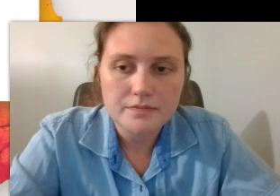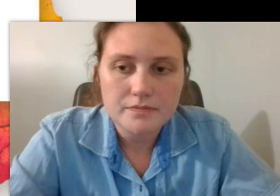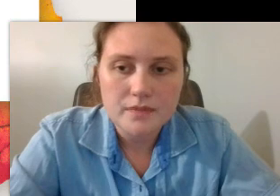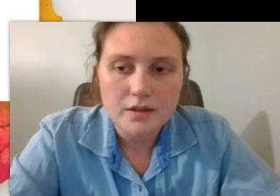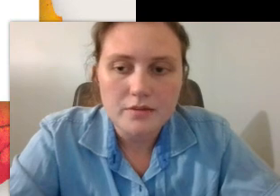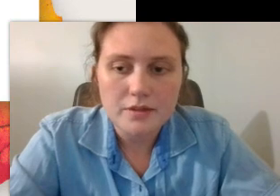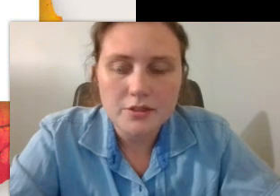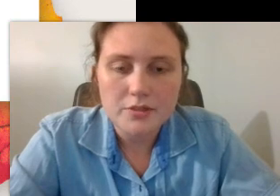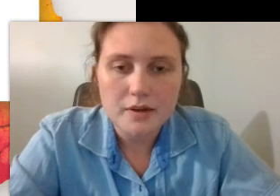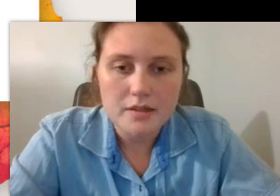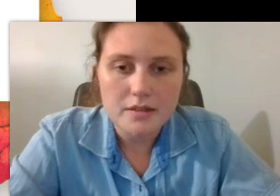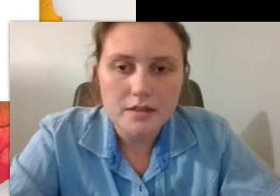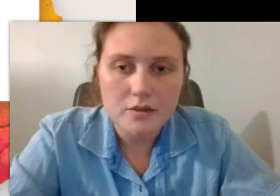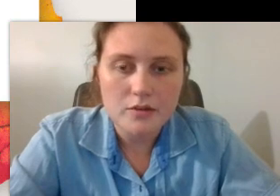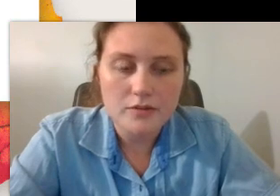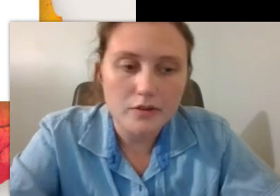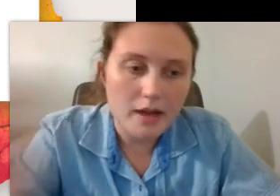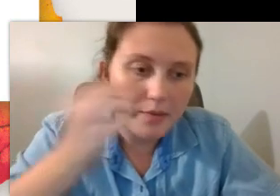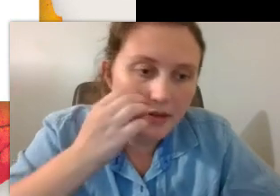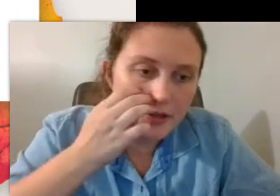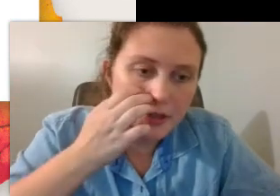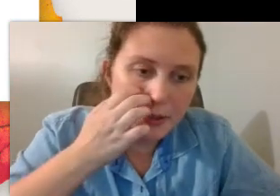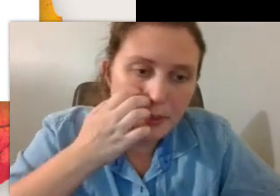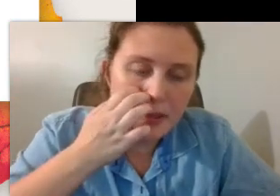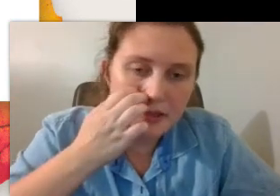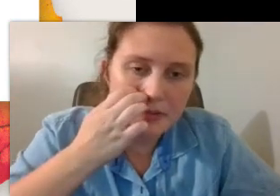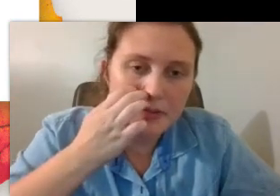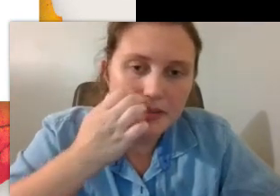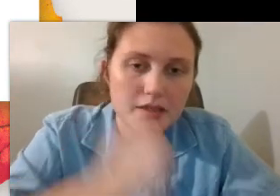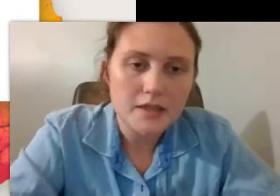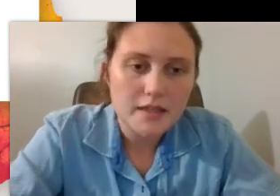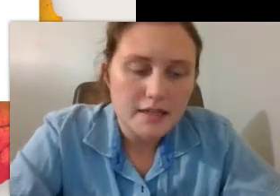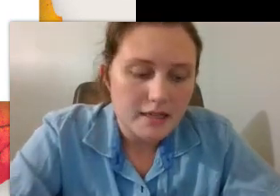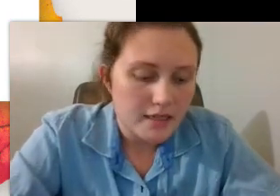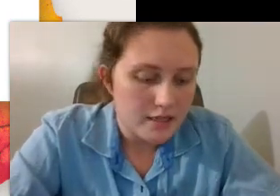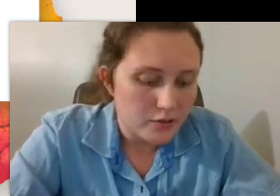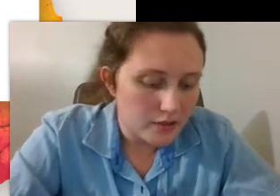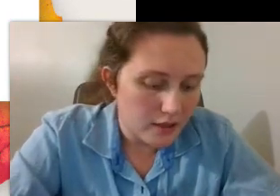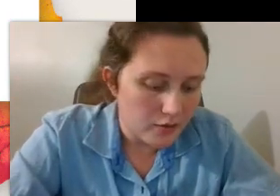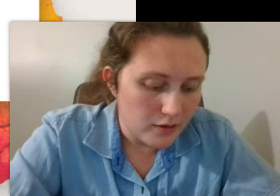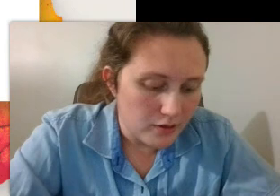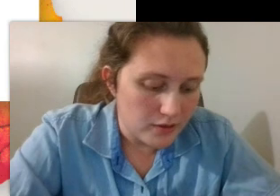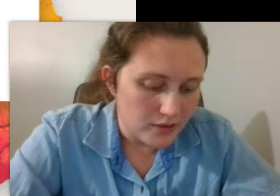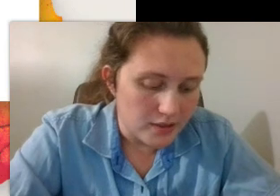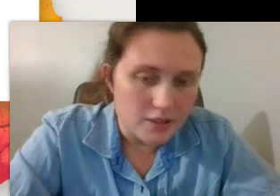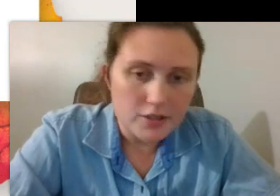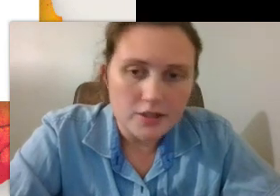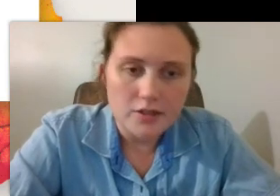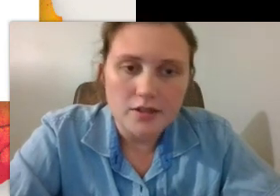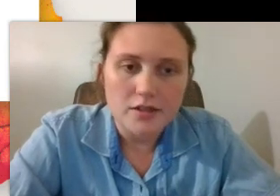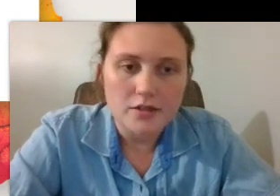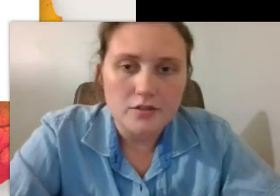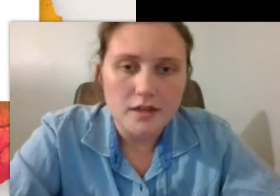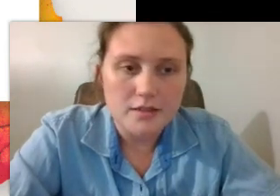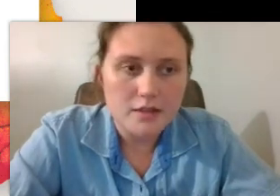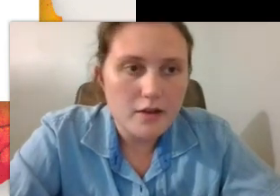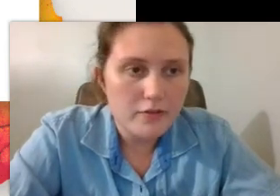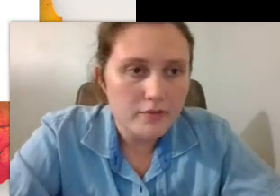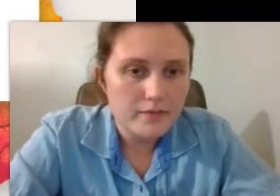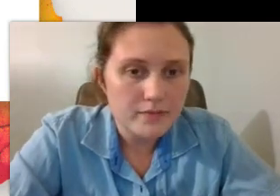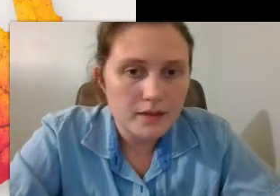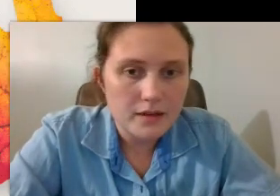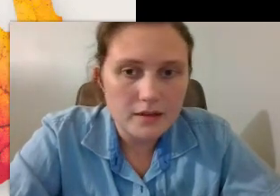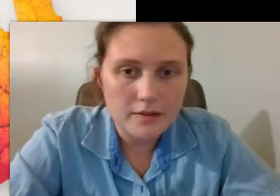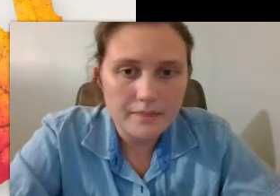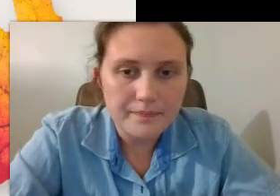tomorrow. Make sure you're practicing the older vocabulary too, because we're going to be using that throughout the rest of the year, and you're going to need to know that